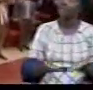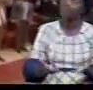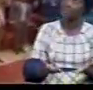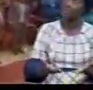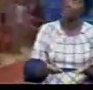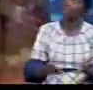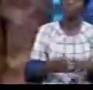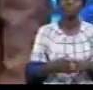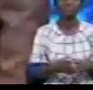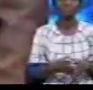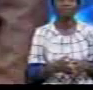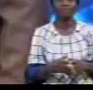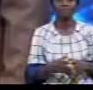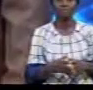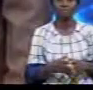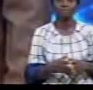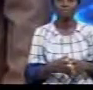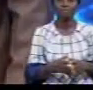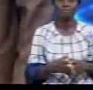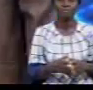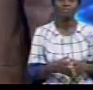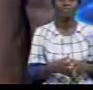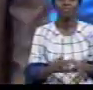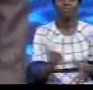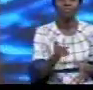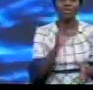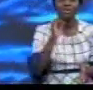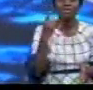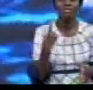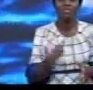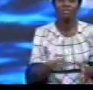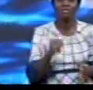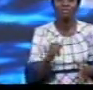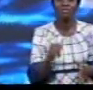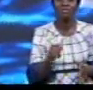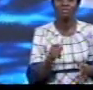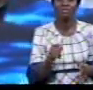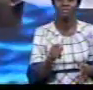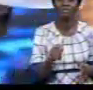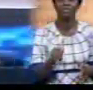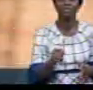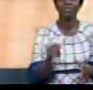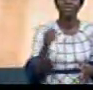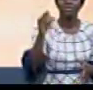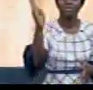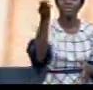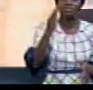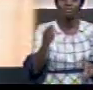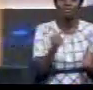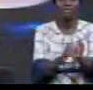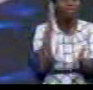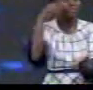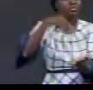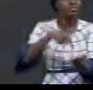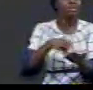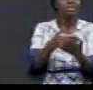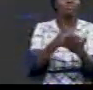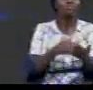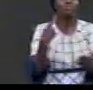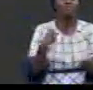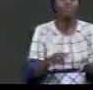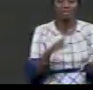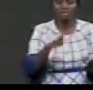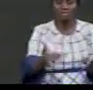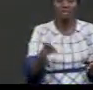will stand before a child of God that has faith in the Lord? Where is the sickness,